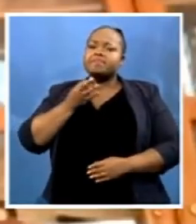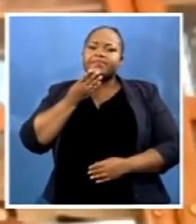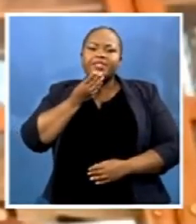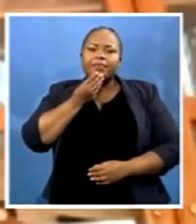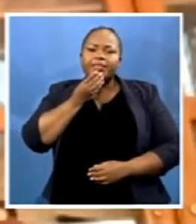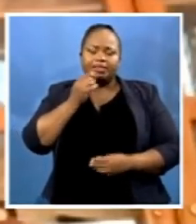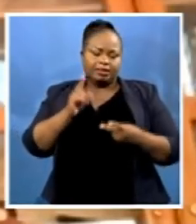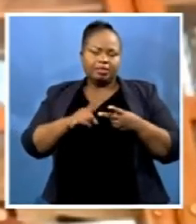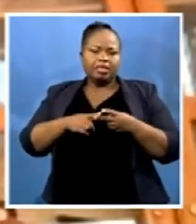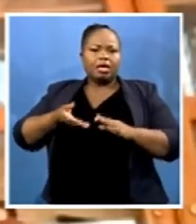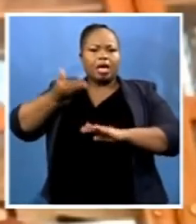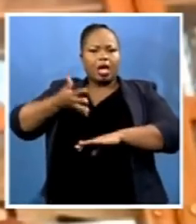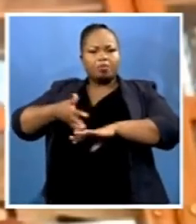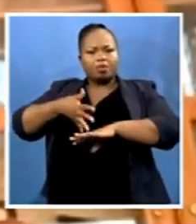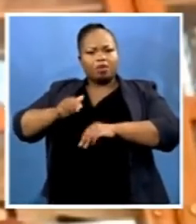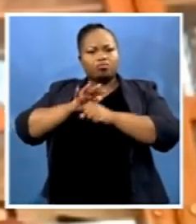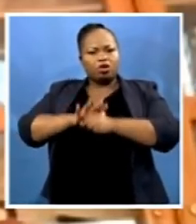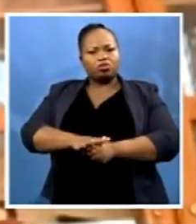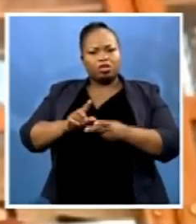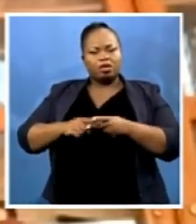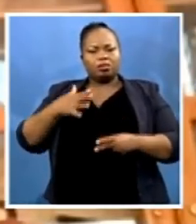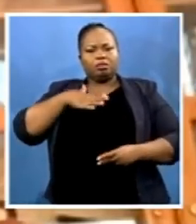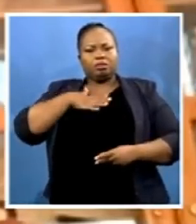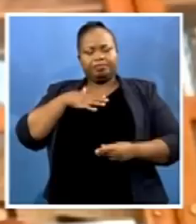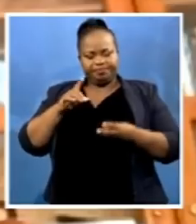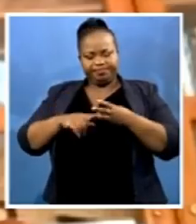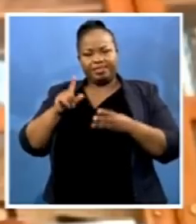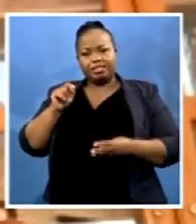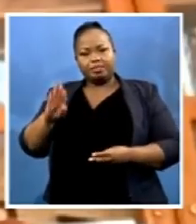infections, tuberculosis, HIV and AIDS